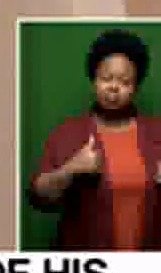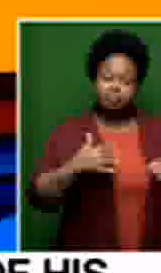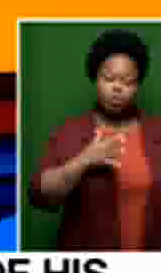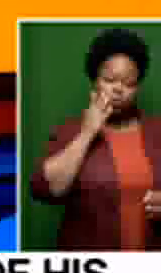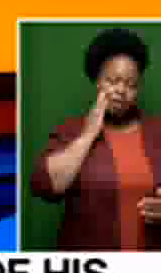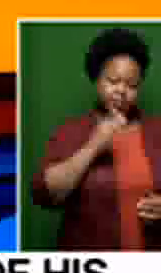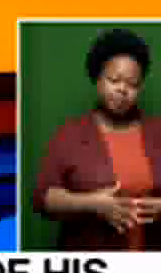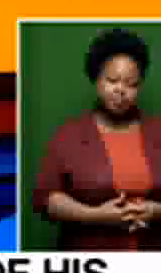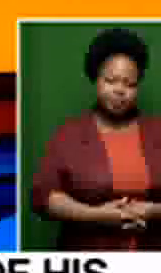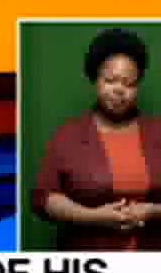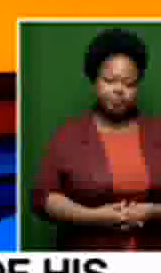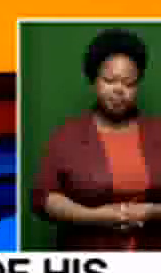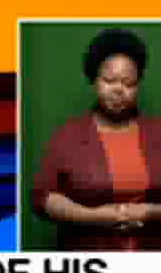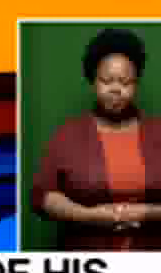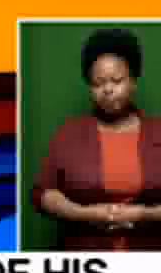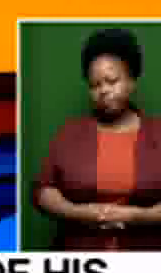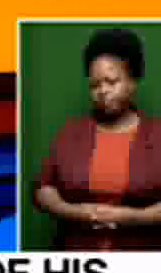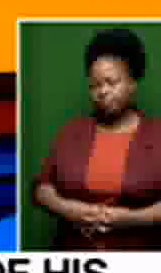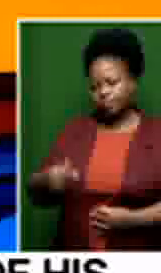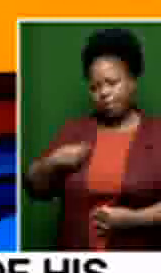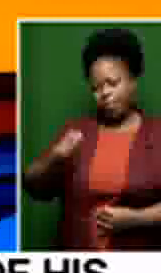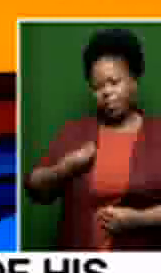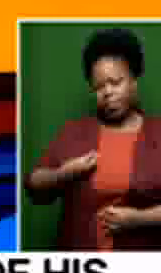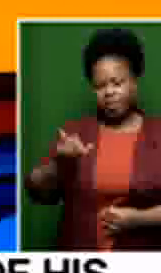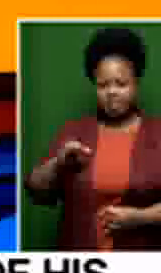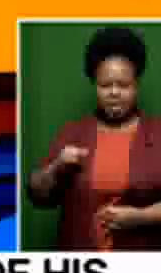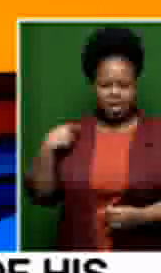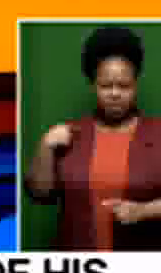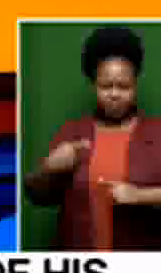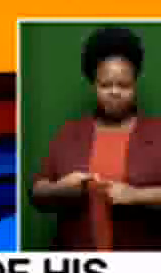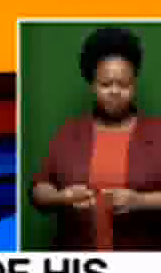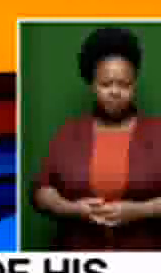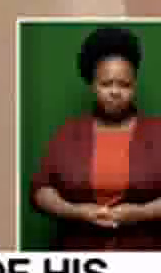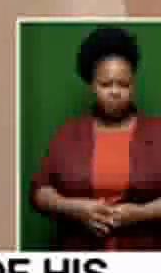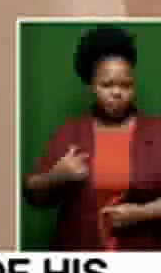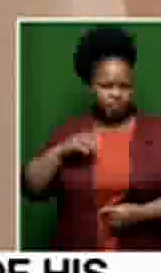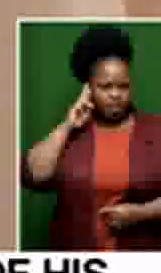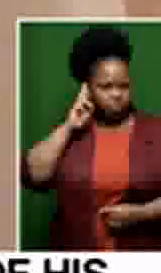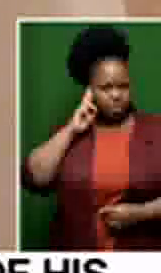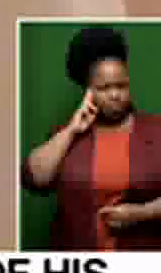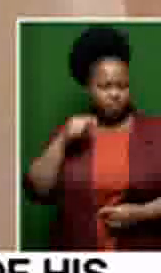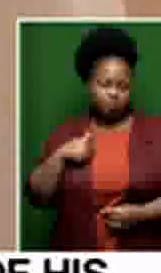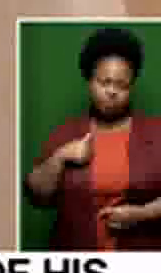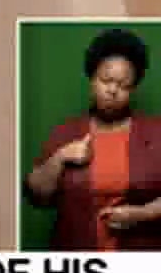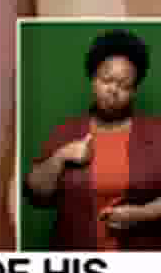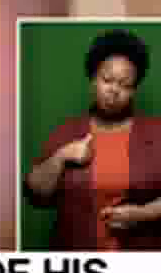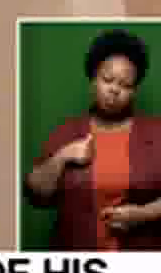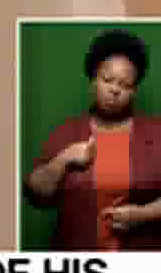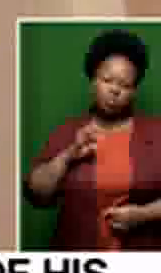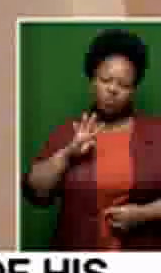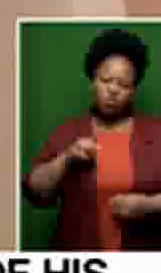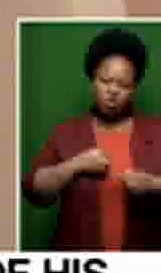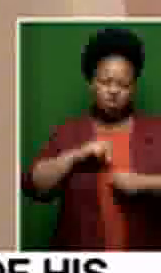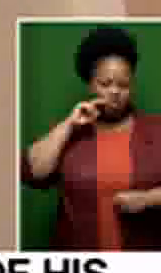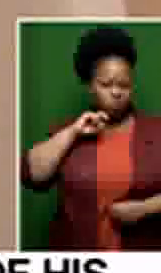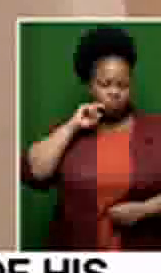you? From a very tender age, actually. I remember being something like 4 years